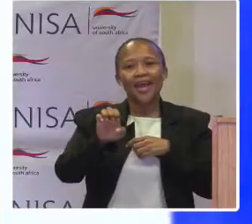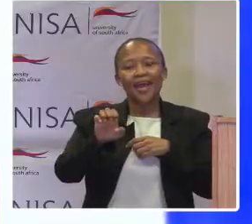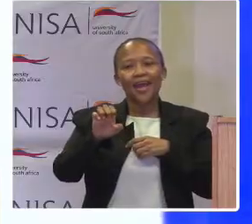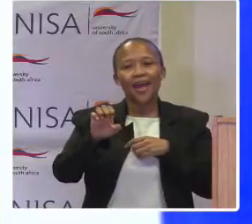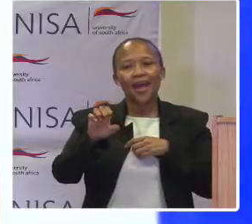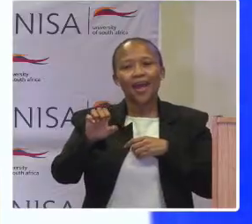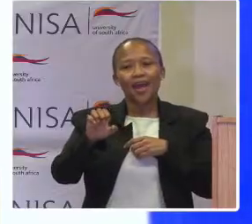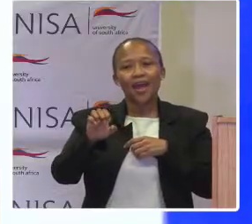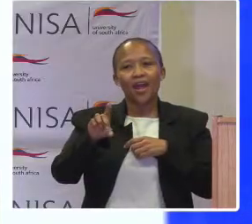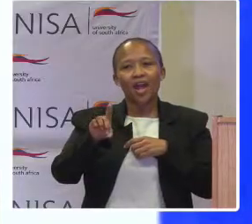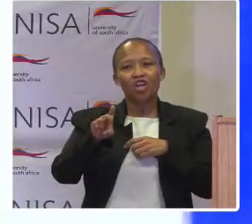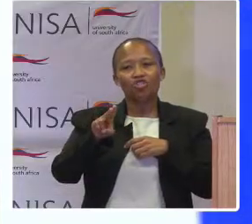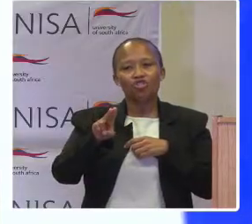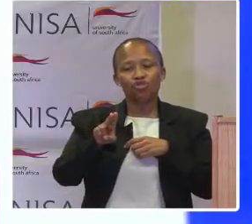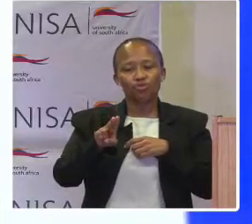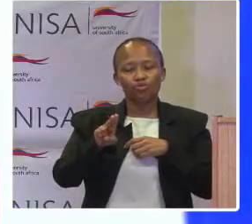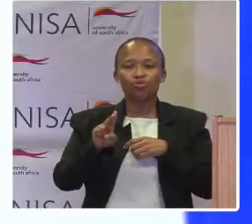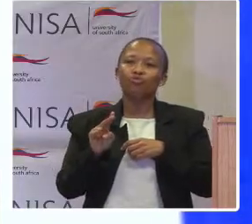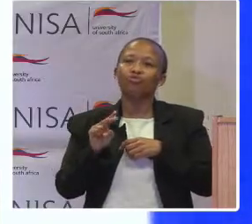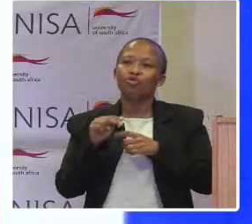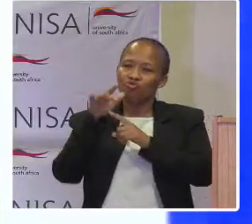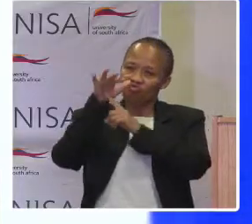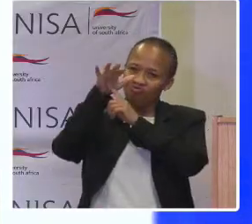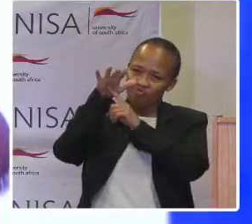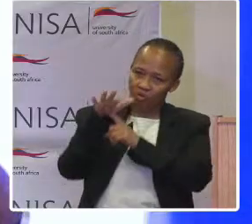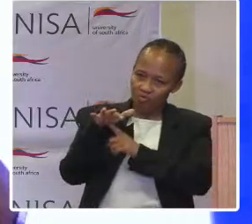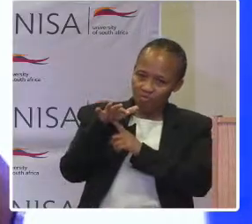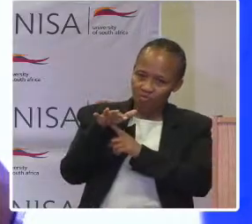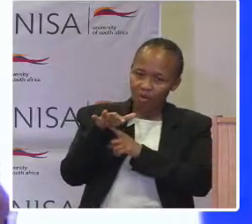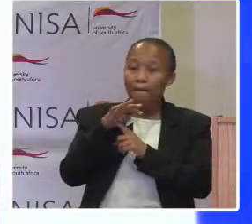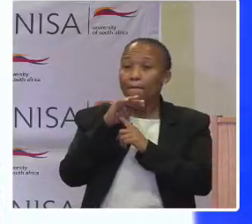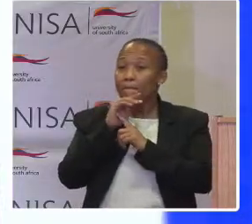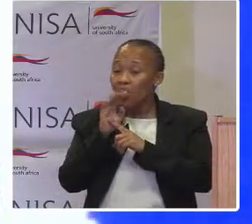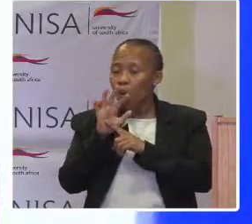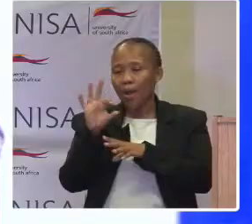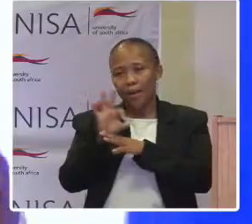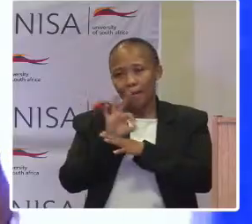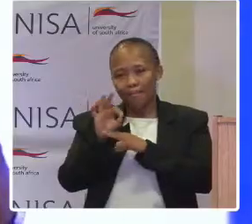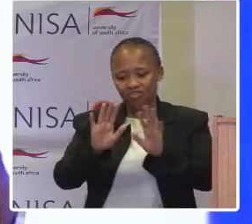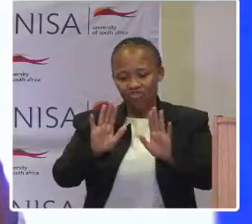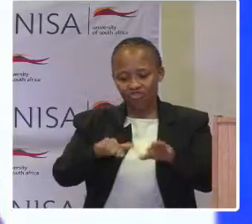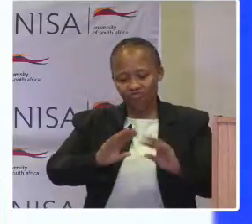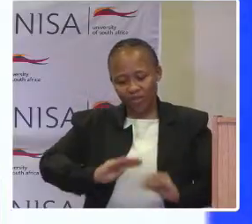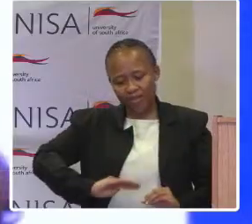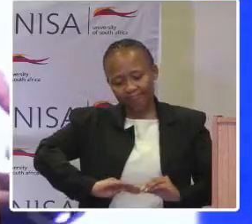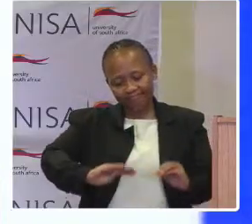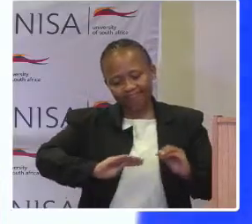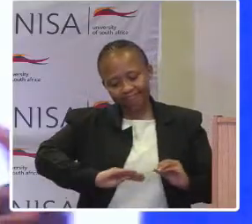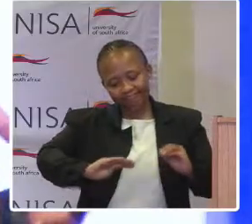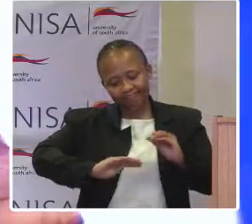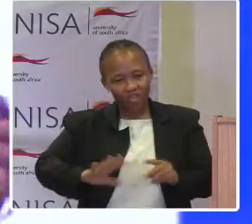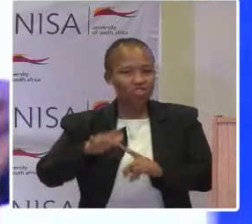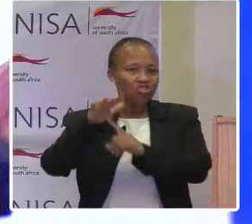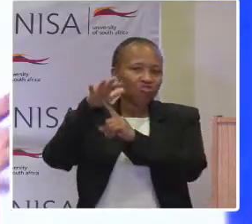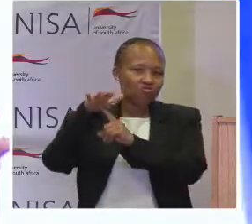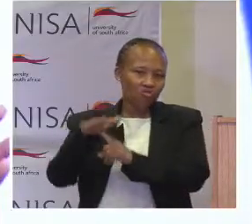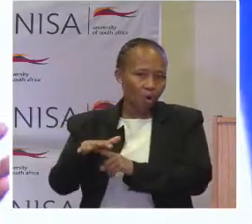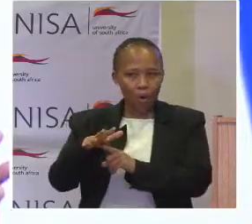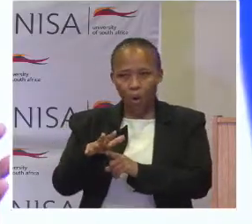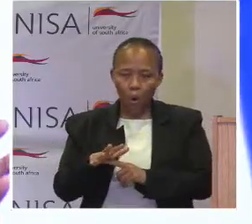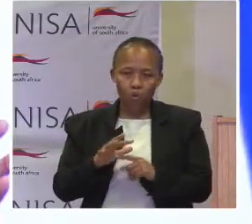is actually to train children about the drone technology and drone racing within that space